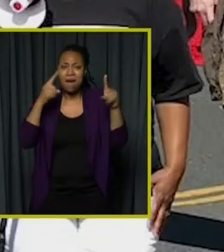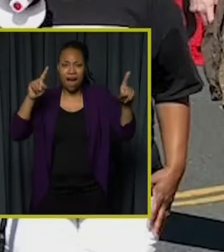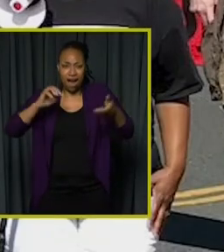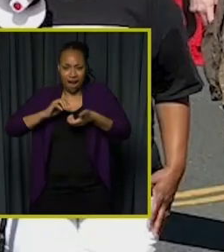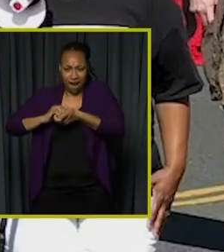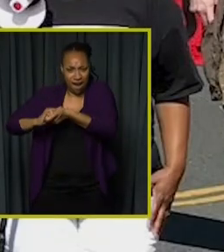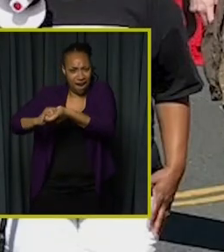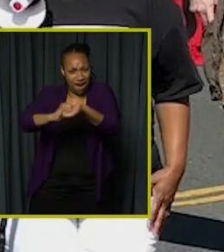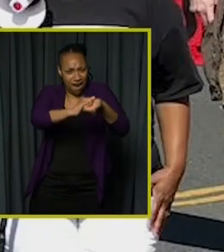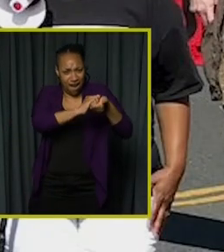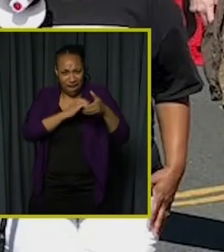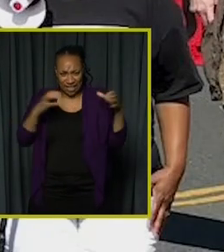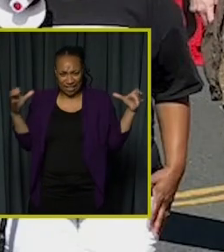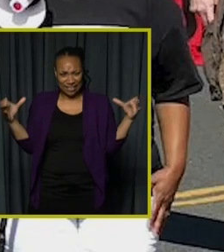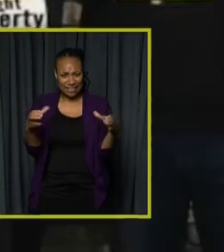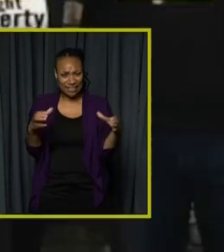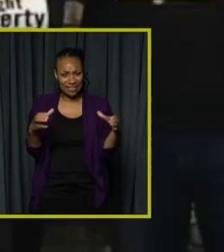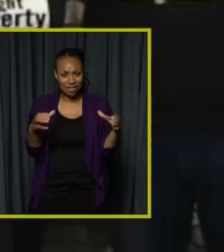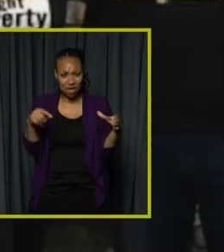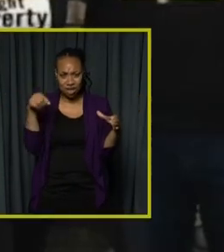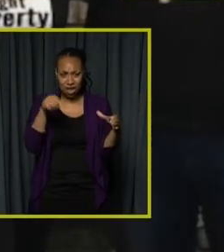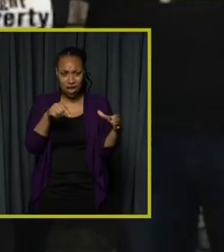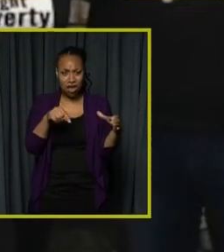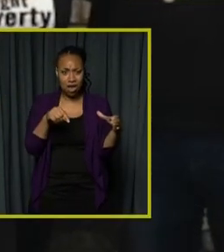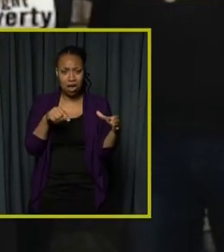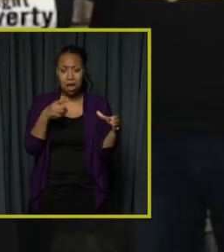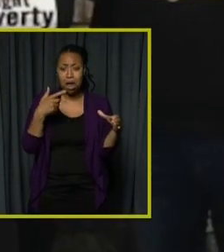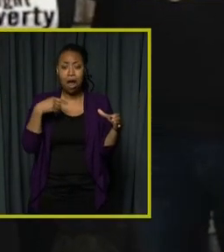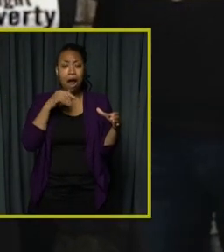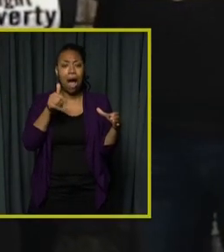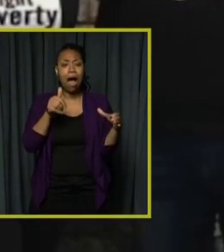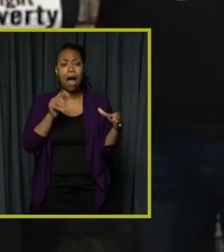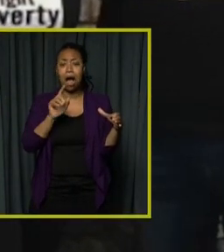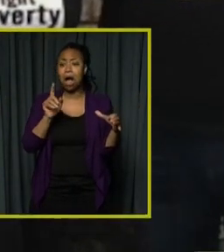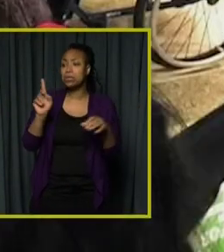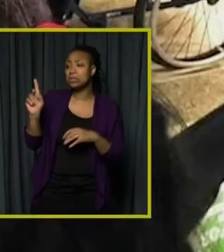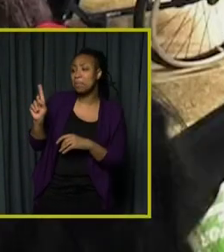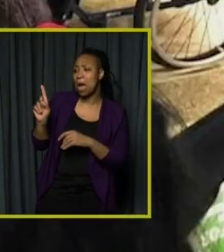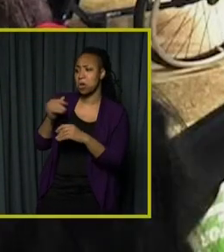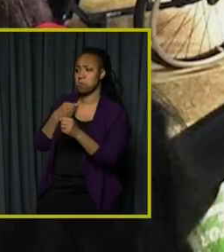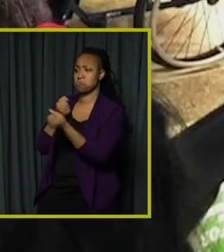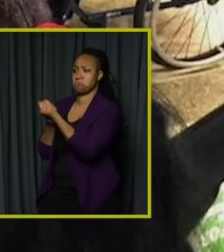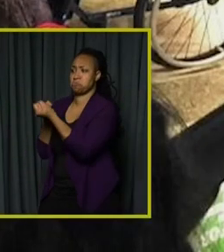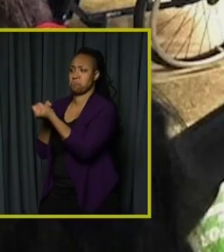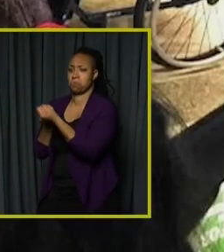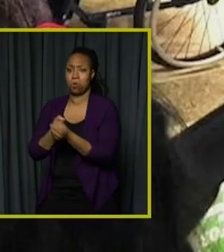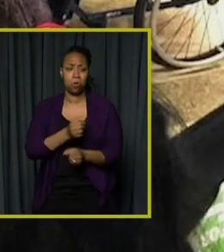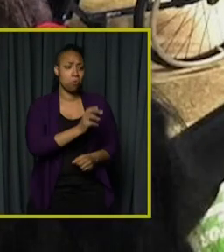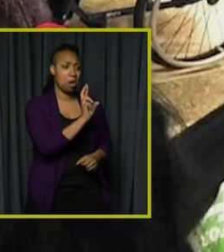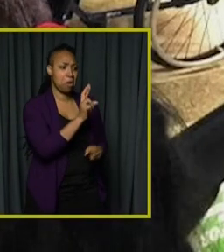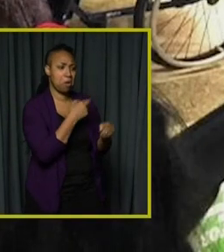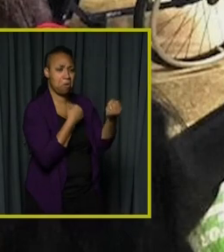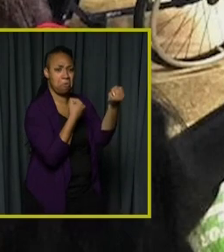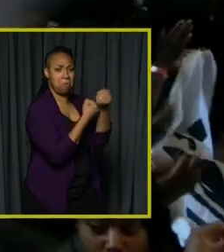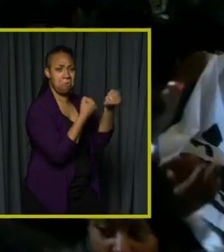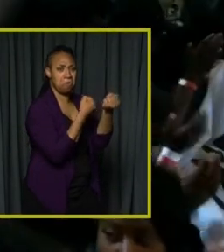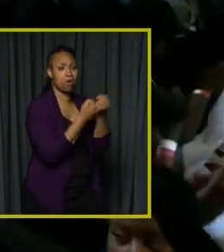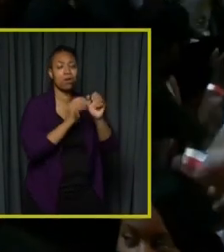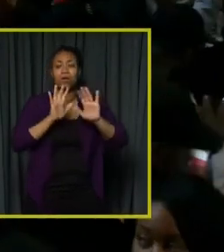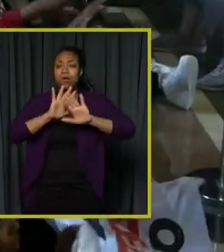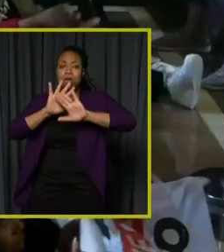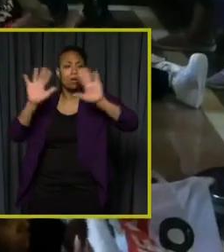about merely saving the Democratic Party or criticizing the Republican Party. This movement is about saving the soul of this